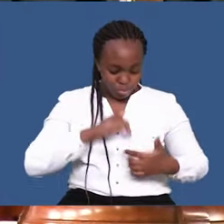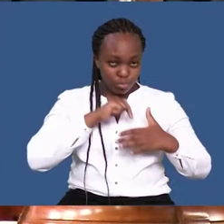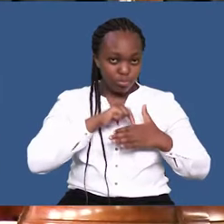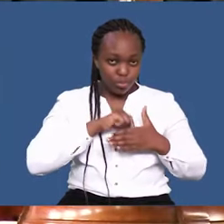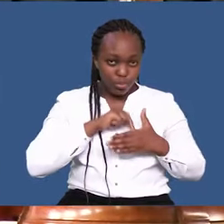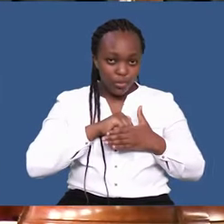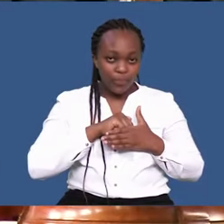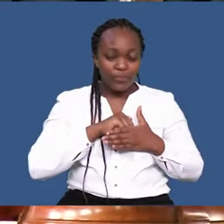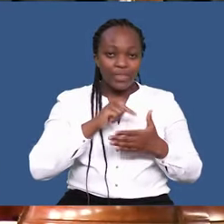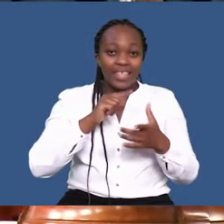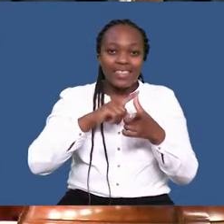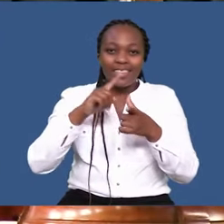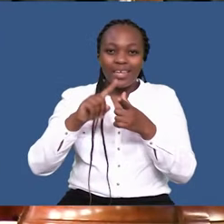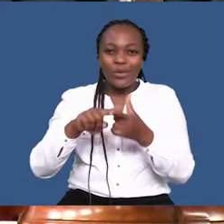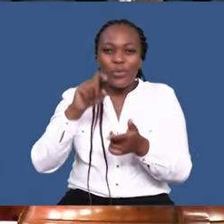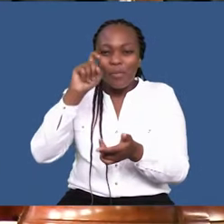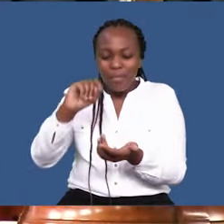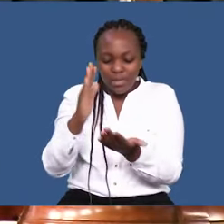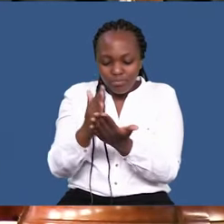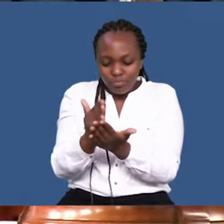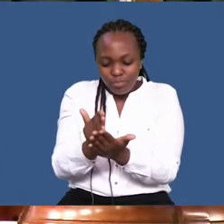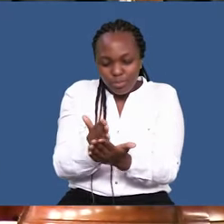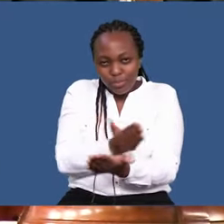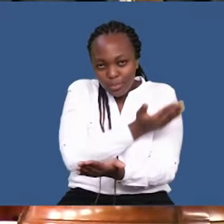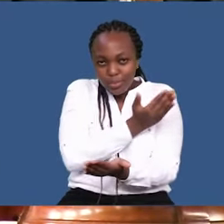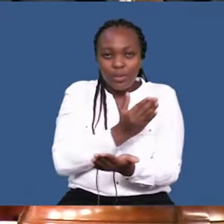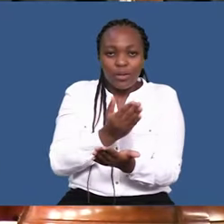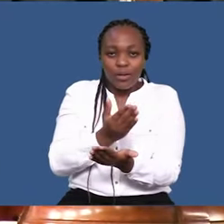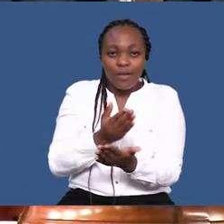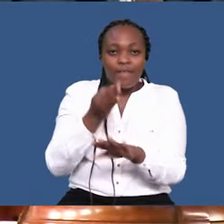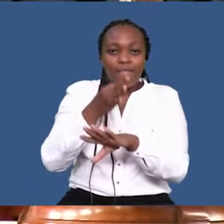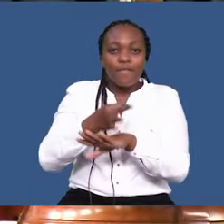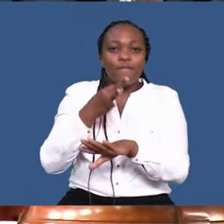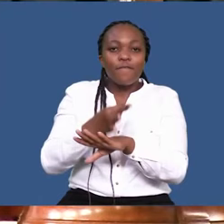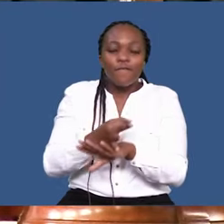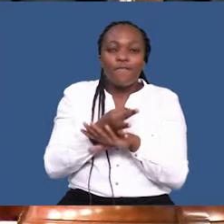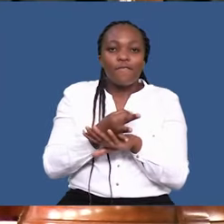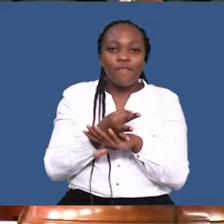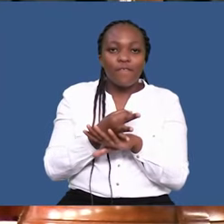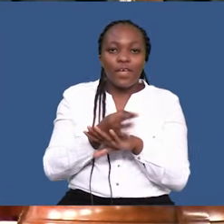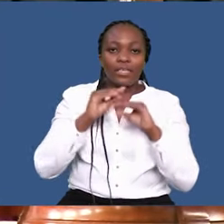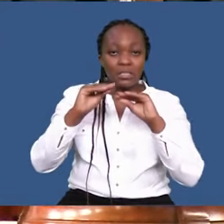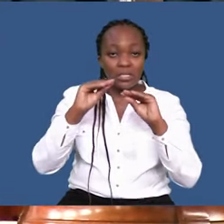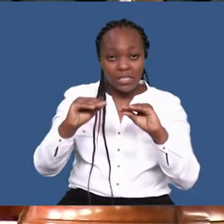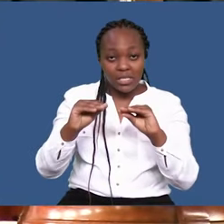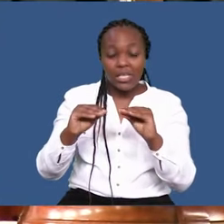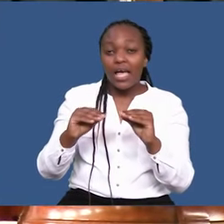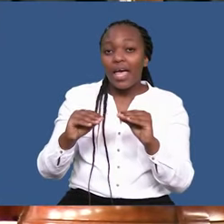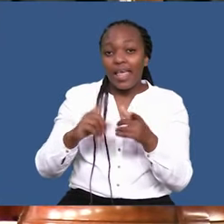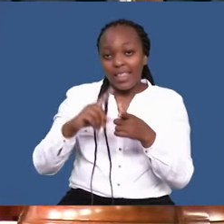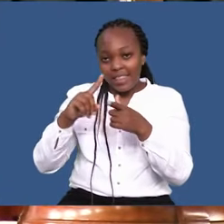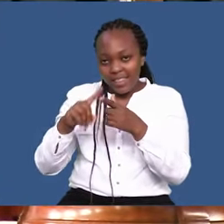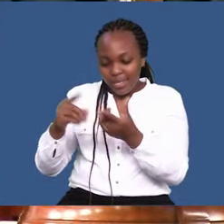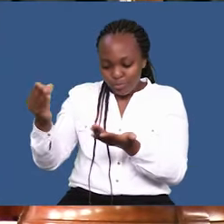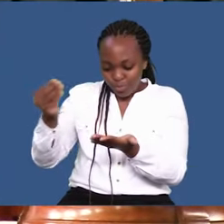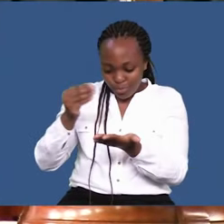teachings and to be built up and established in our faith in Christ. For the